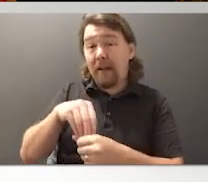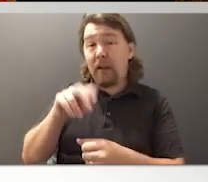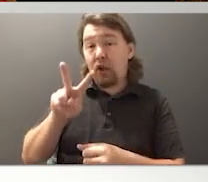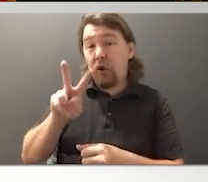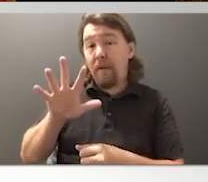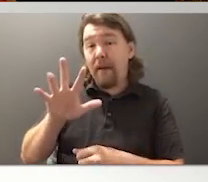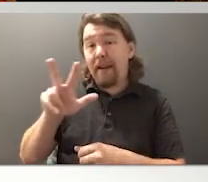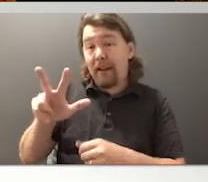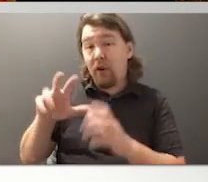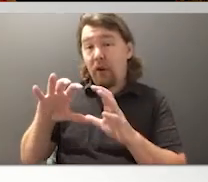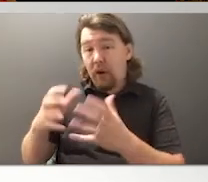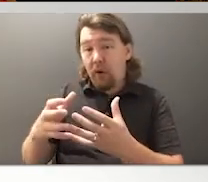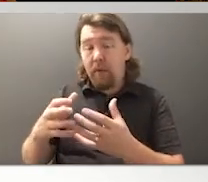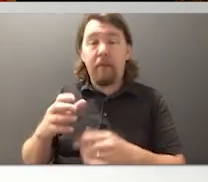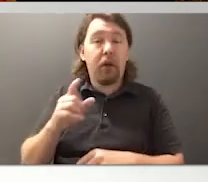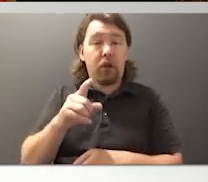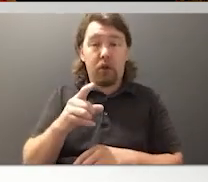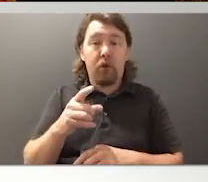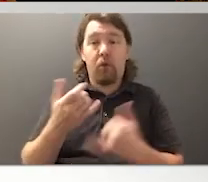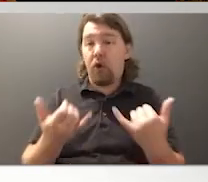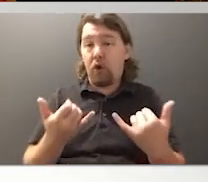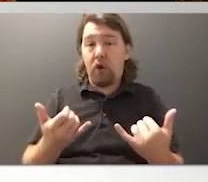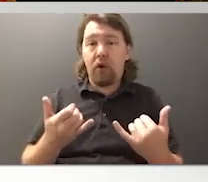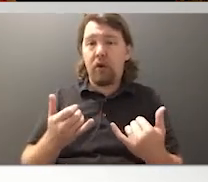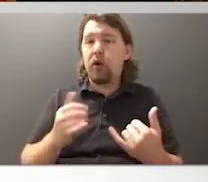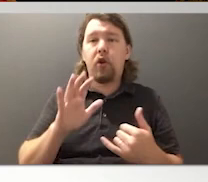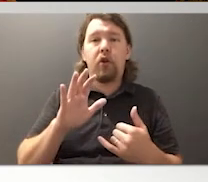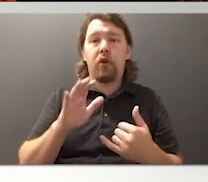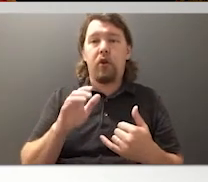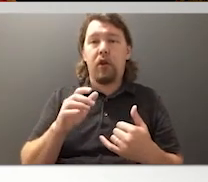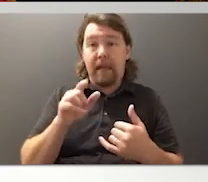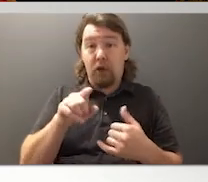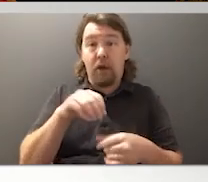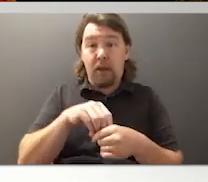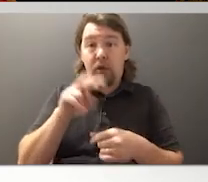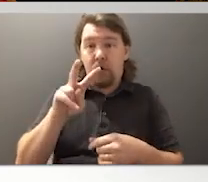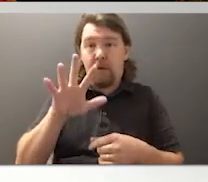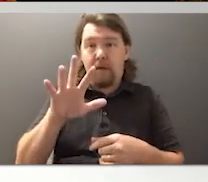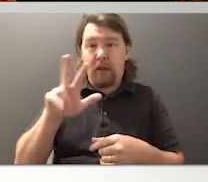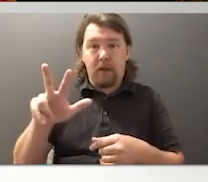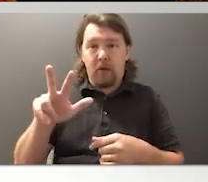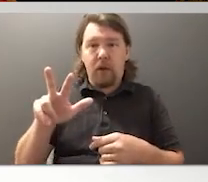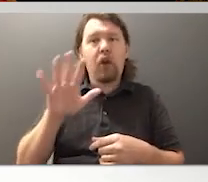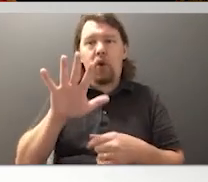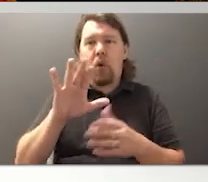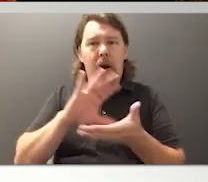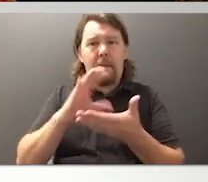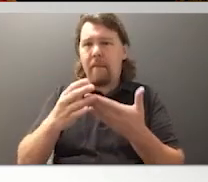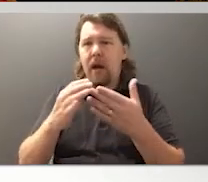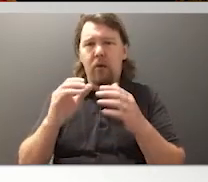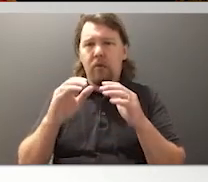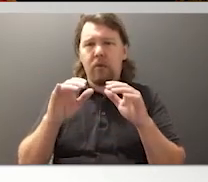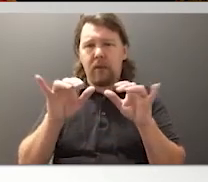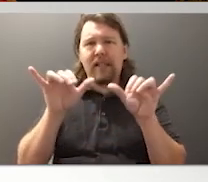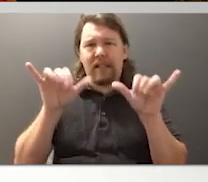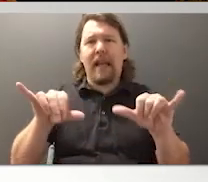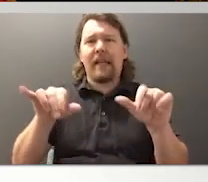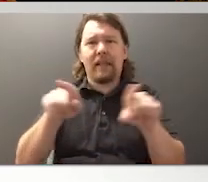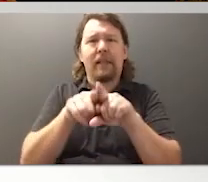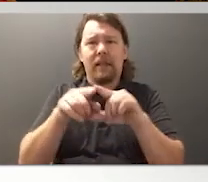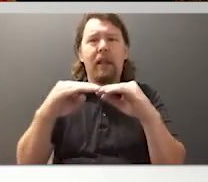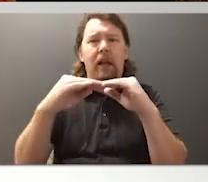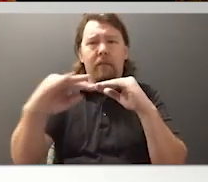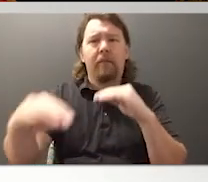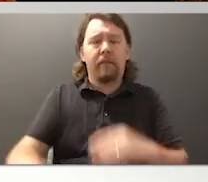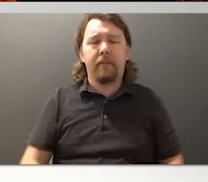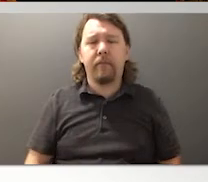a little bit lower if you're 253. That's it. If you're a current family, your award amount will not lower.